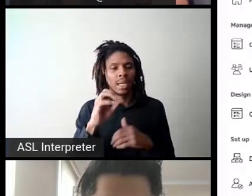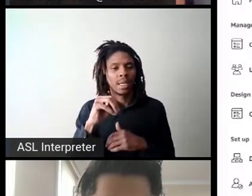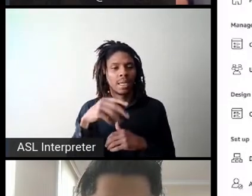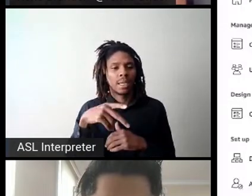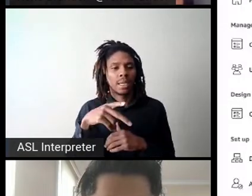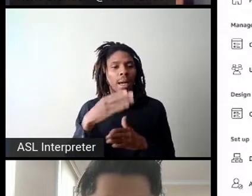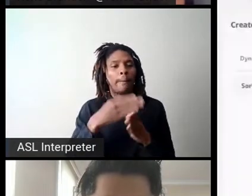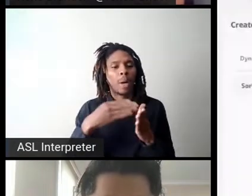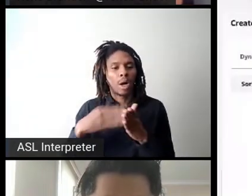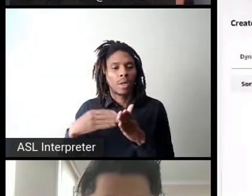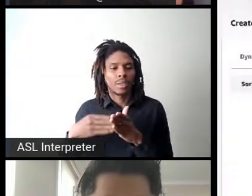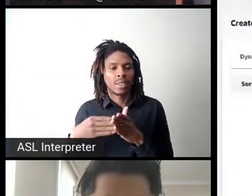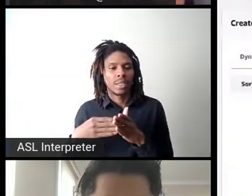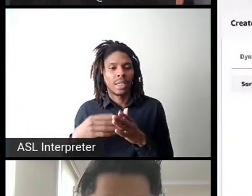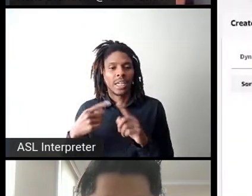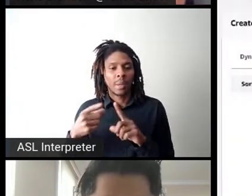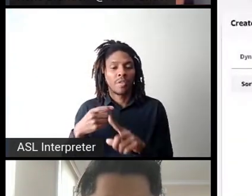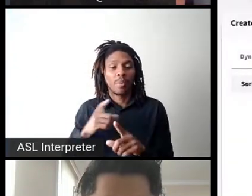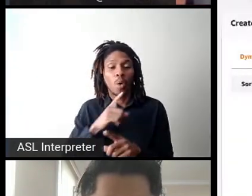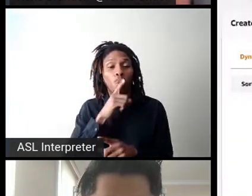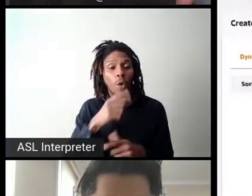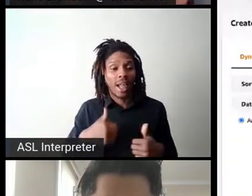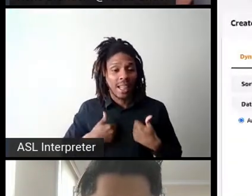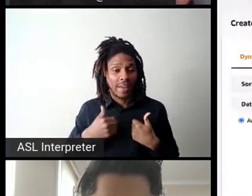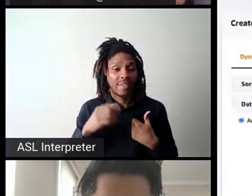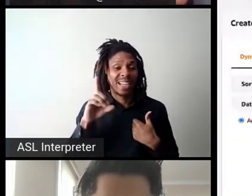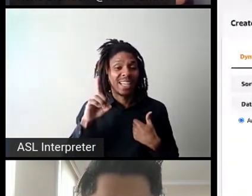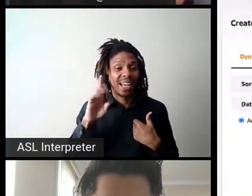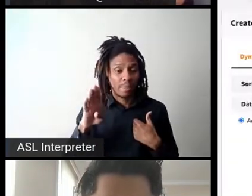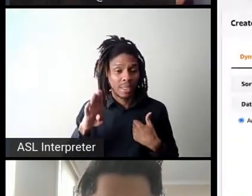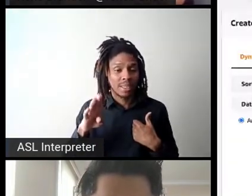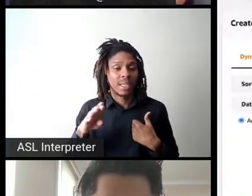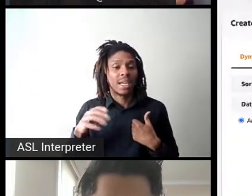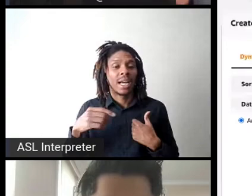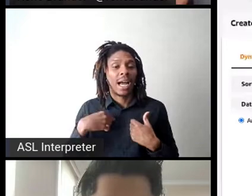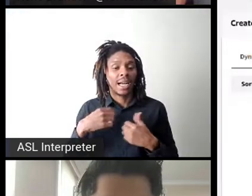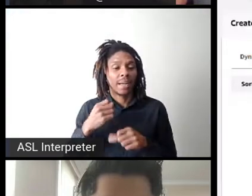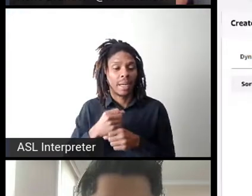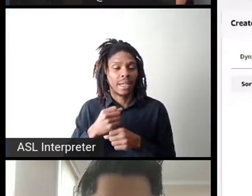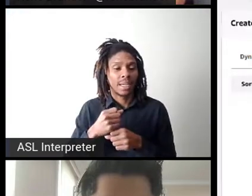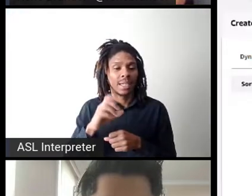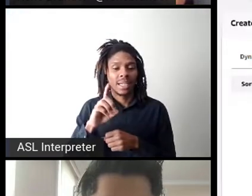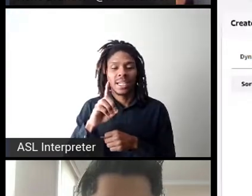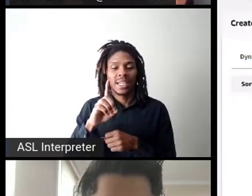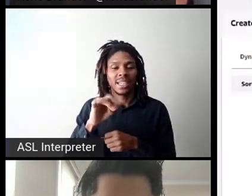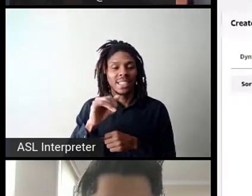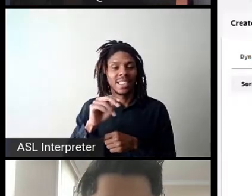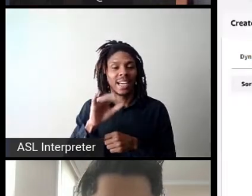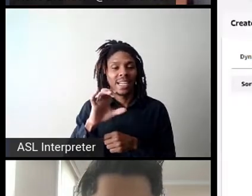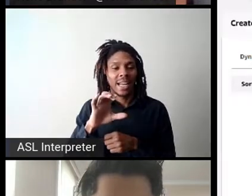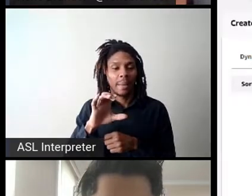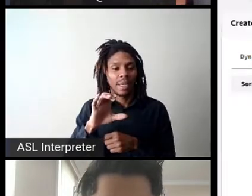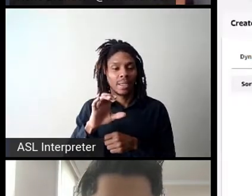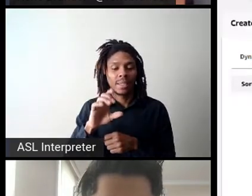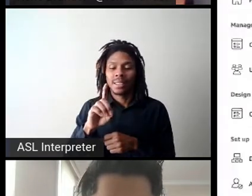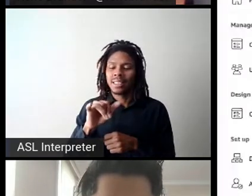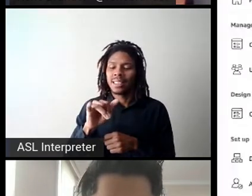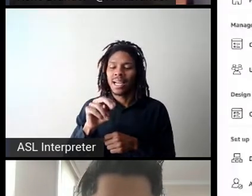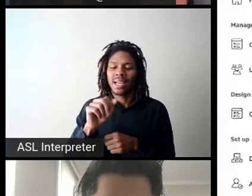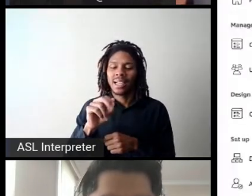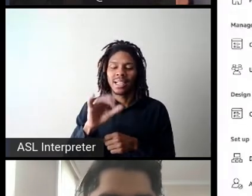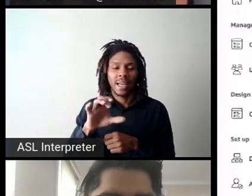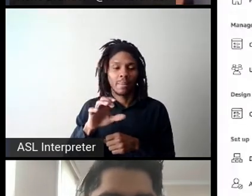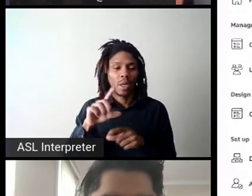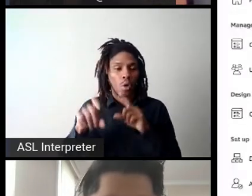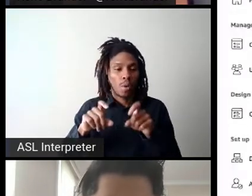are fetching from like the real life database. I can choose to formulate a dynamic query of data, or I can say these specific records of data should